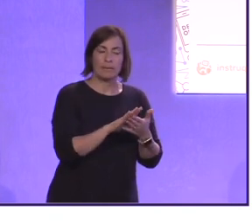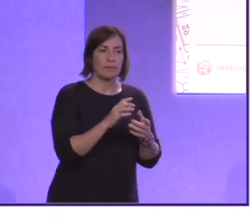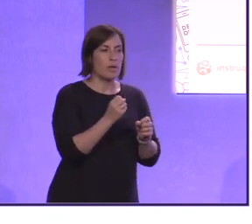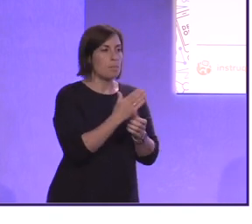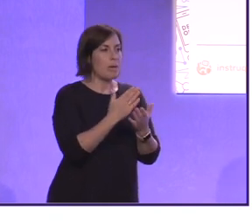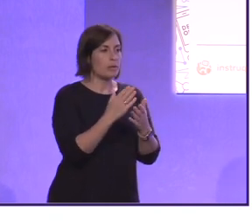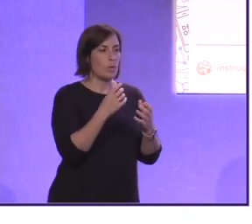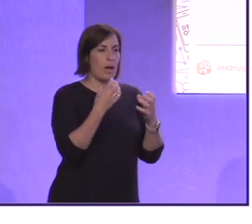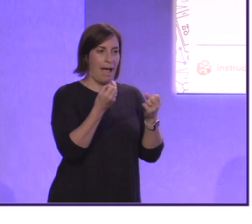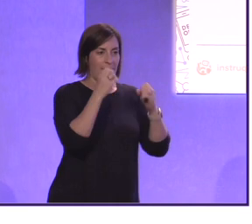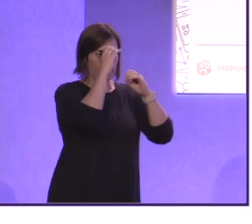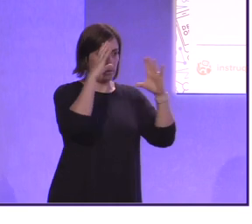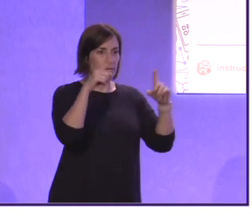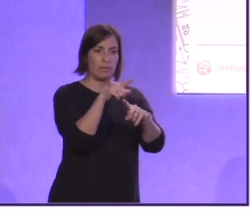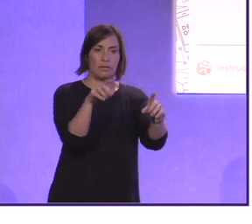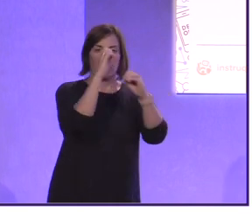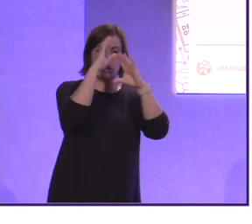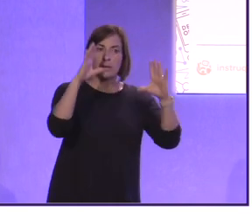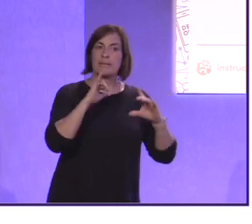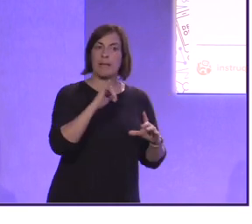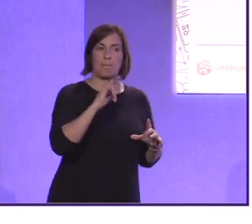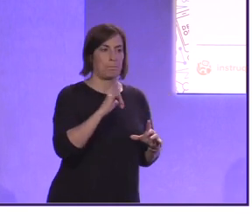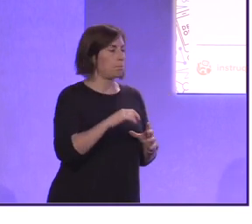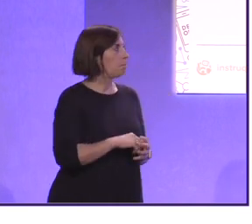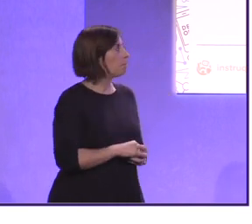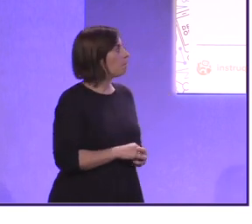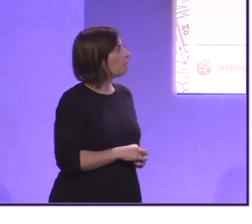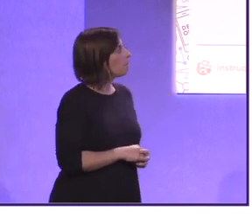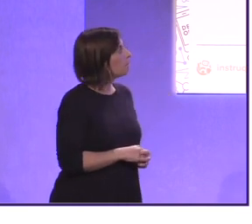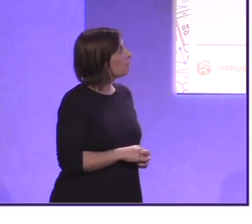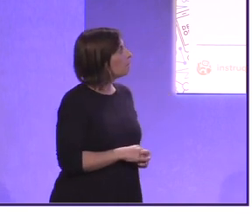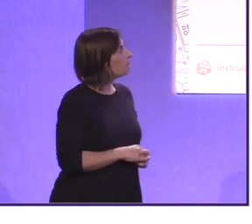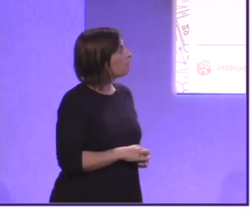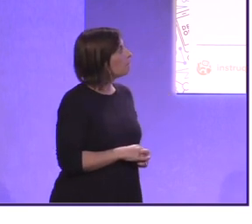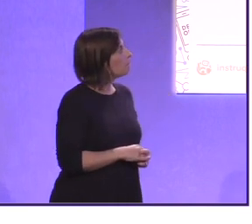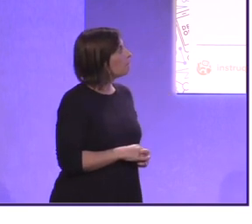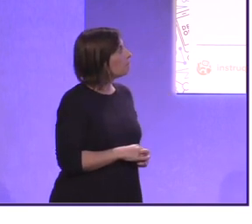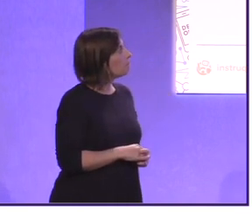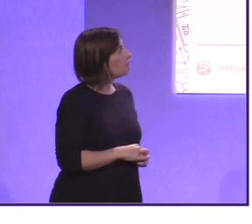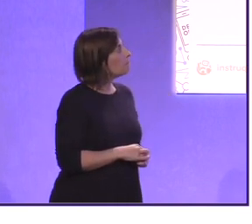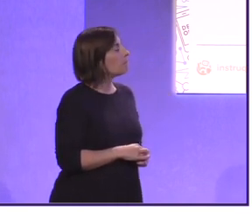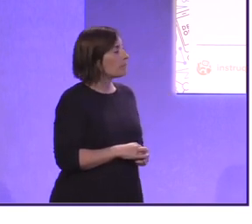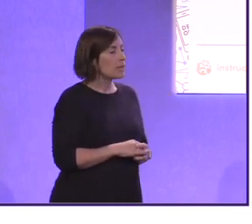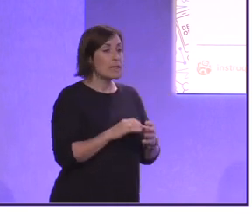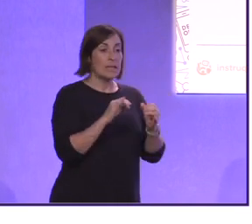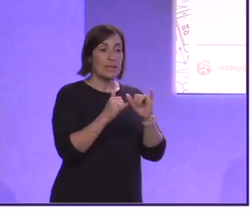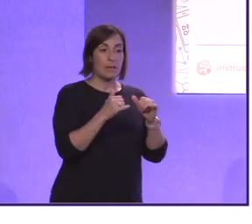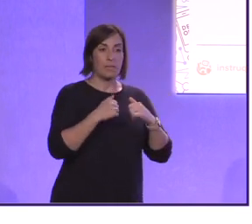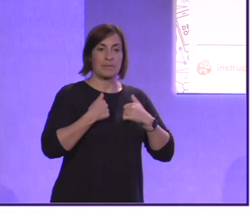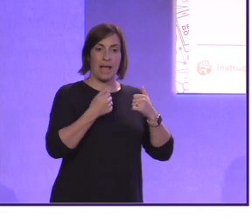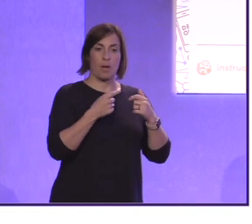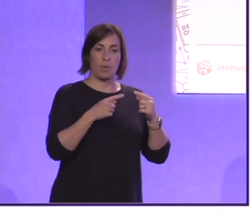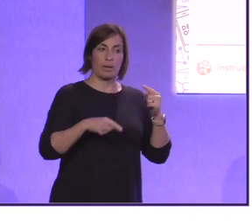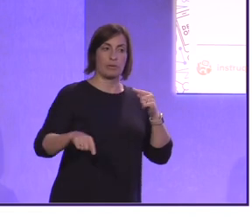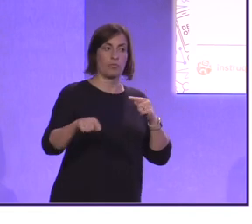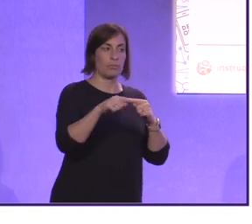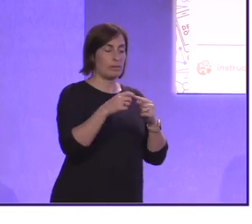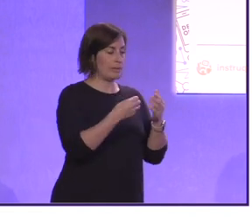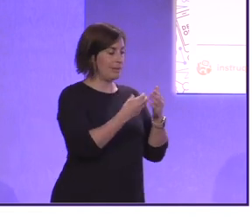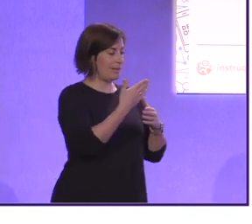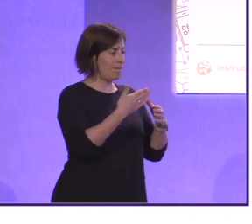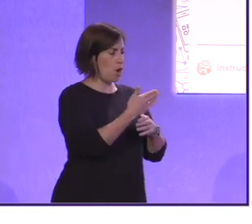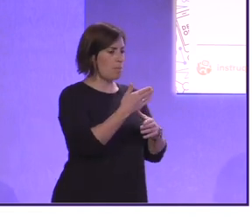thing. So there is kind of a perception in the industry sometimes that DevOps is